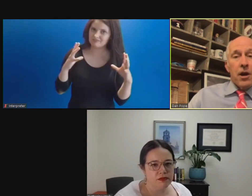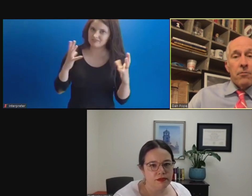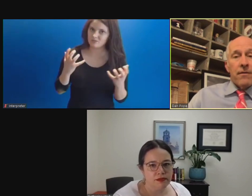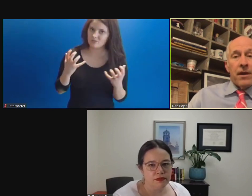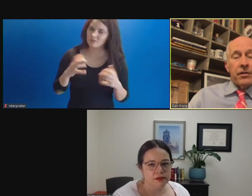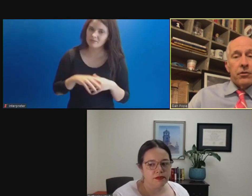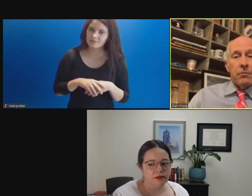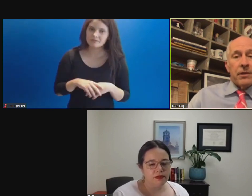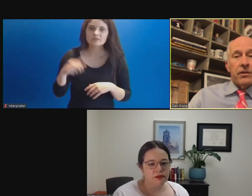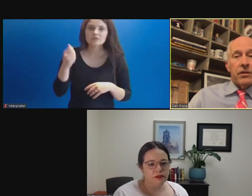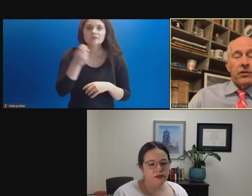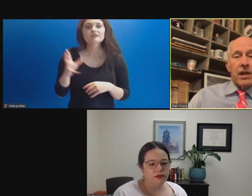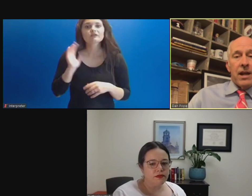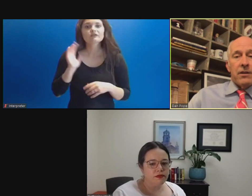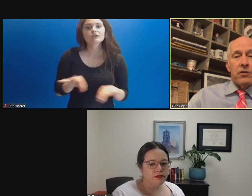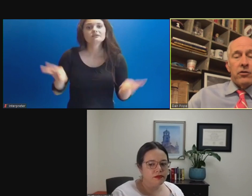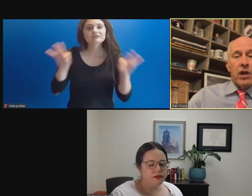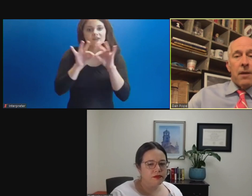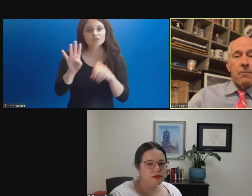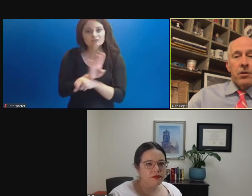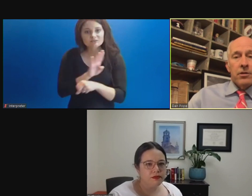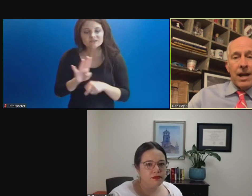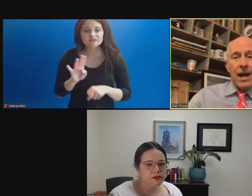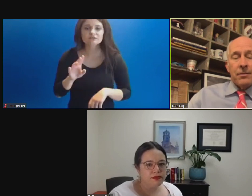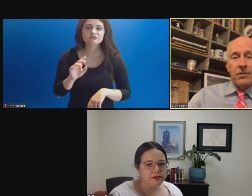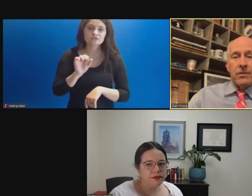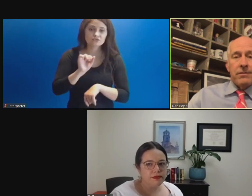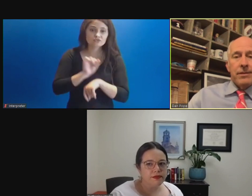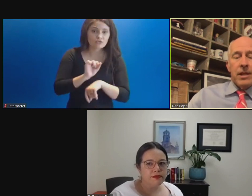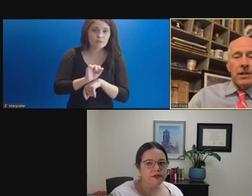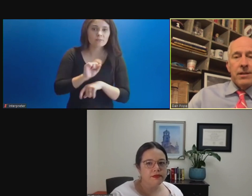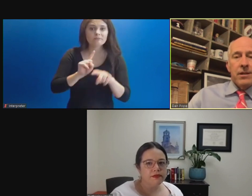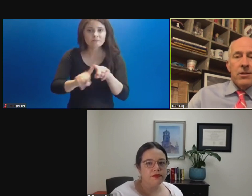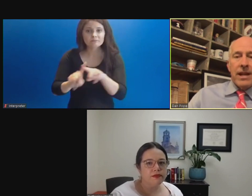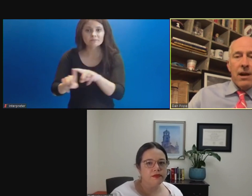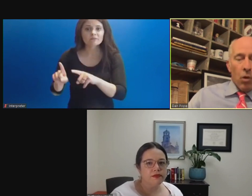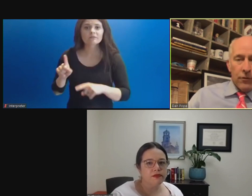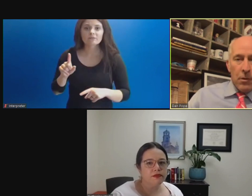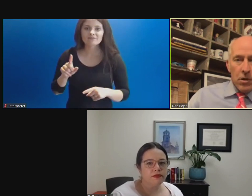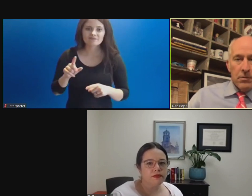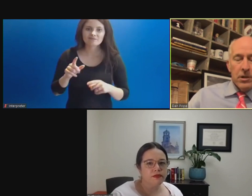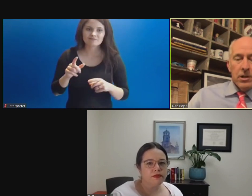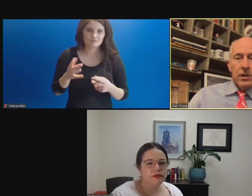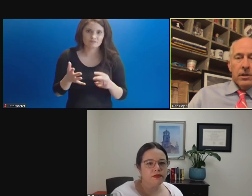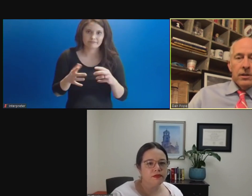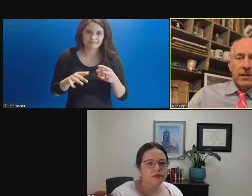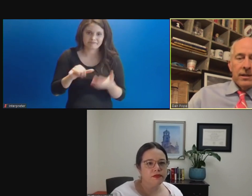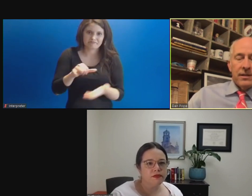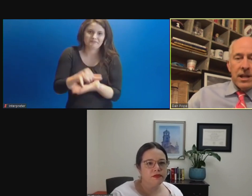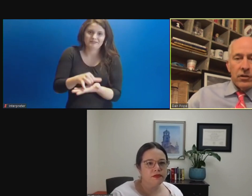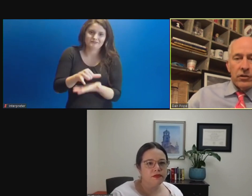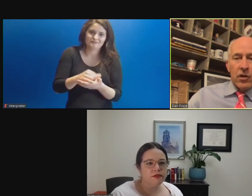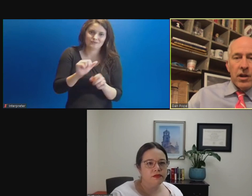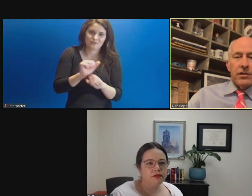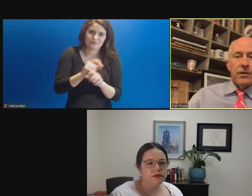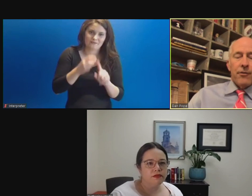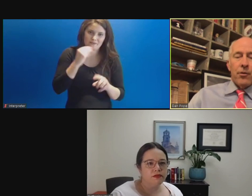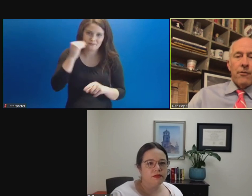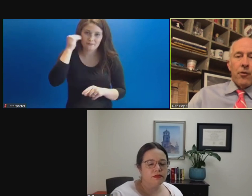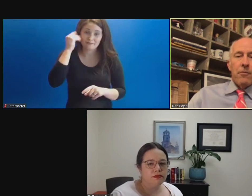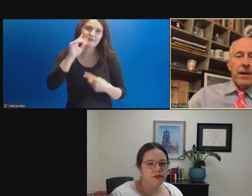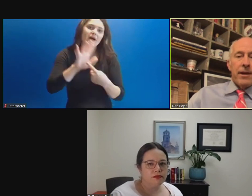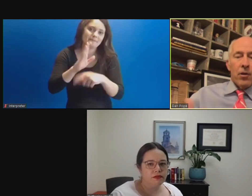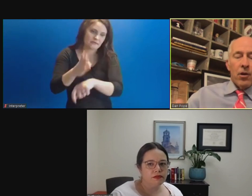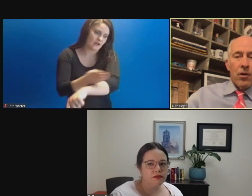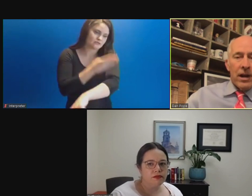a number of our central businesses and job types that you can't work from home. Let's take construction